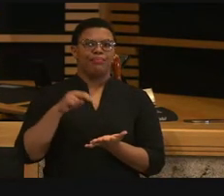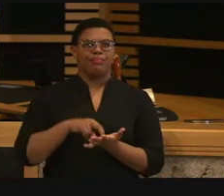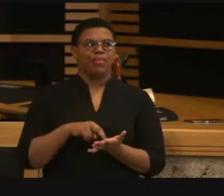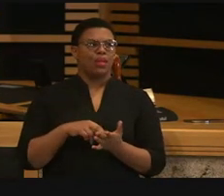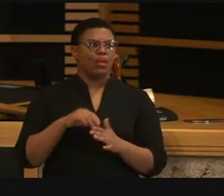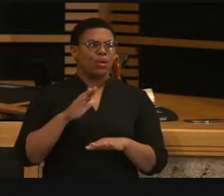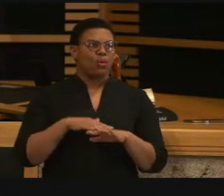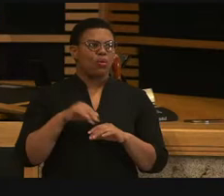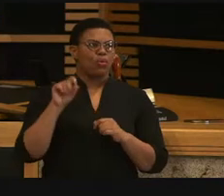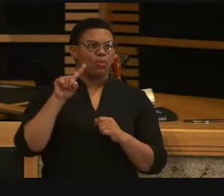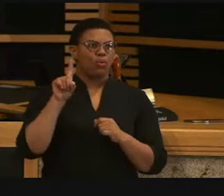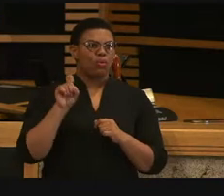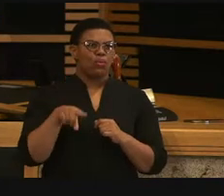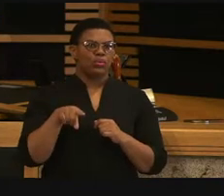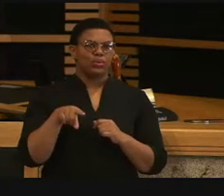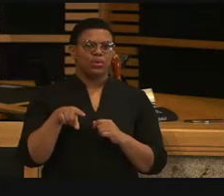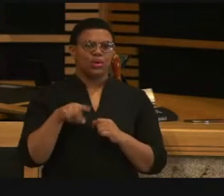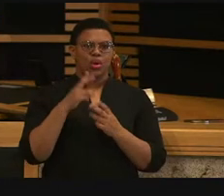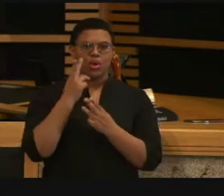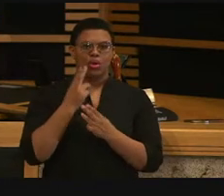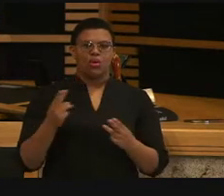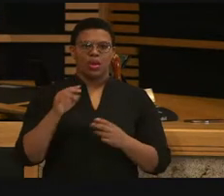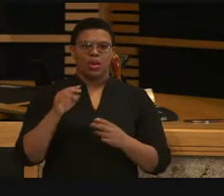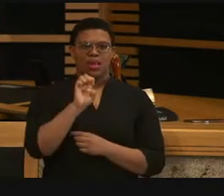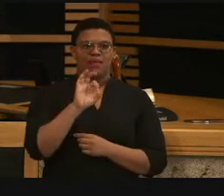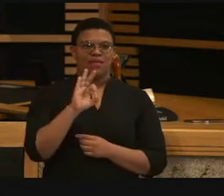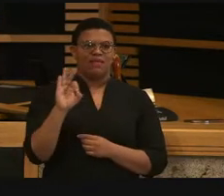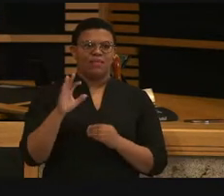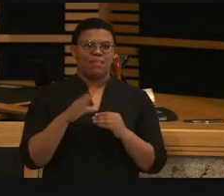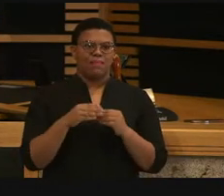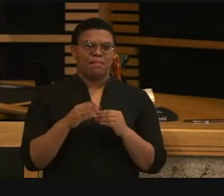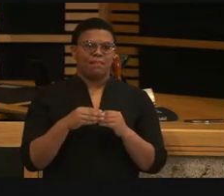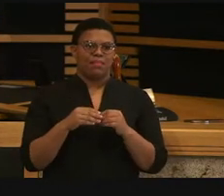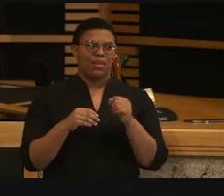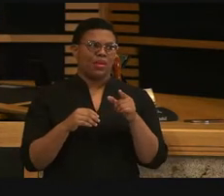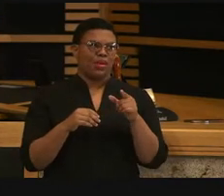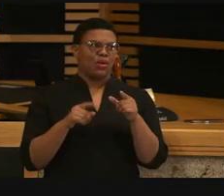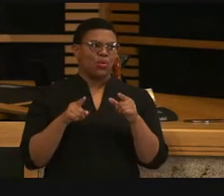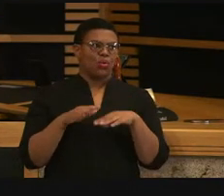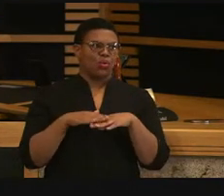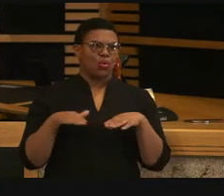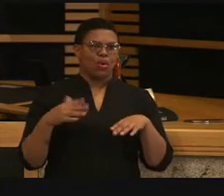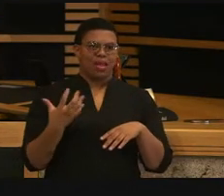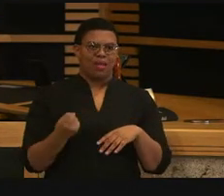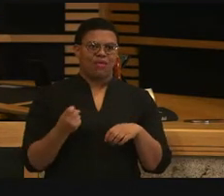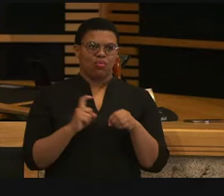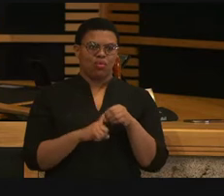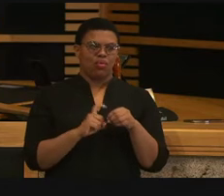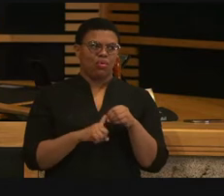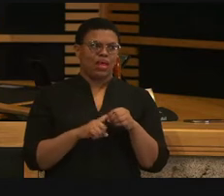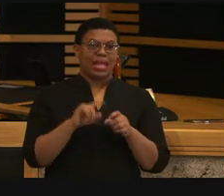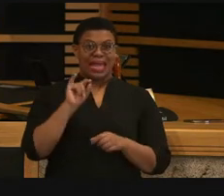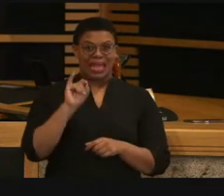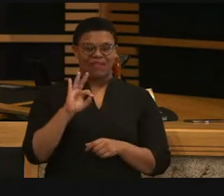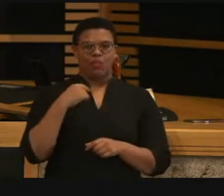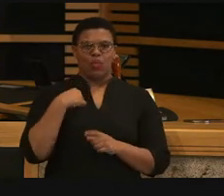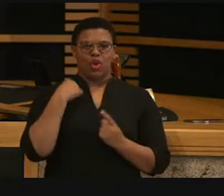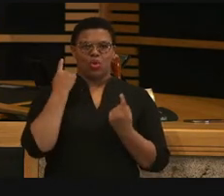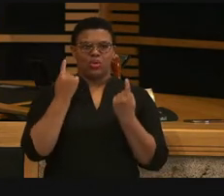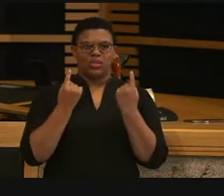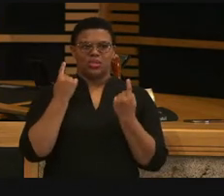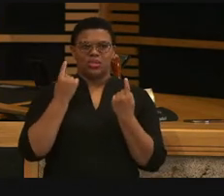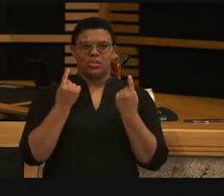the question of the Honorable EFF member that we do not have a quorum. If we take account, which